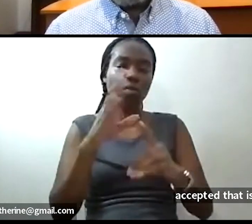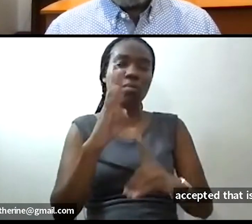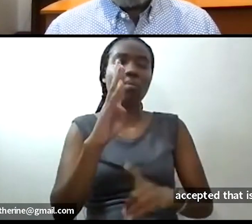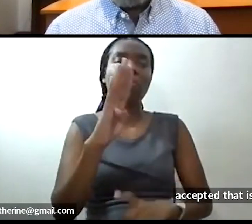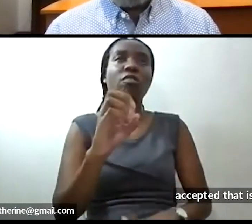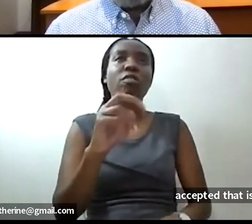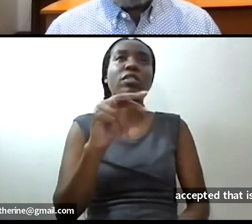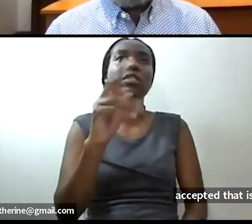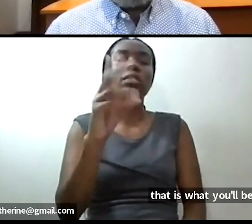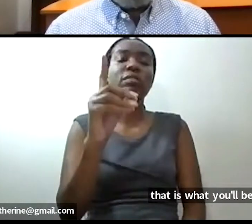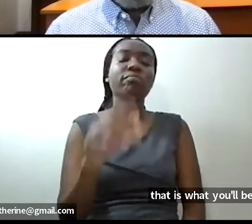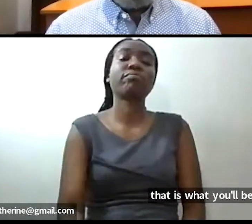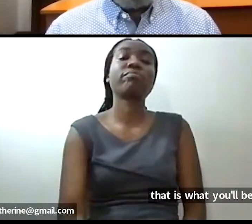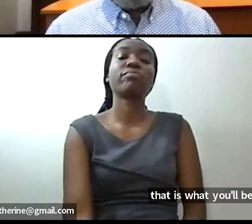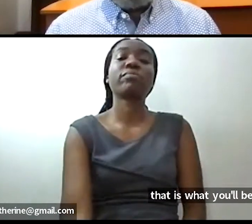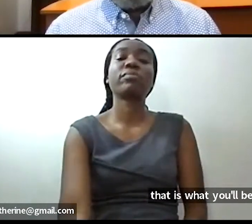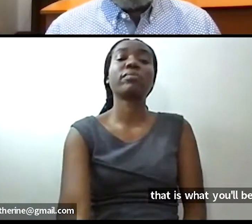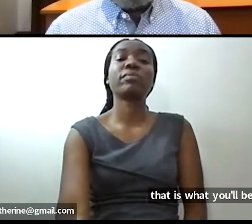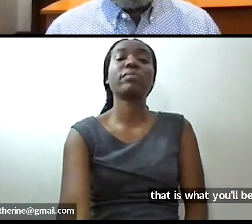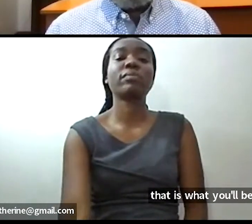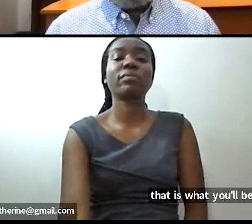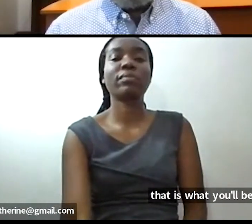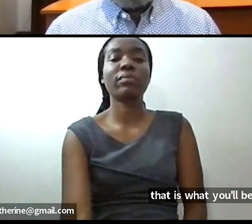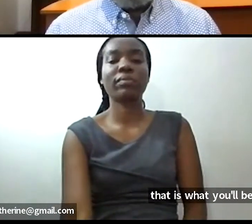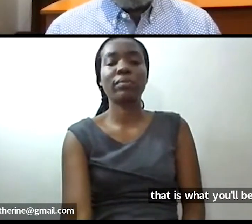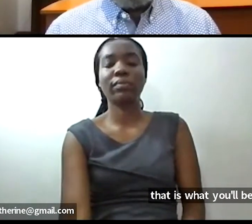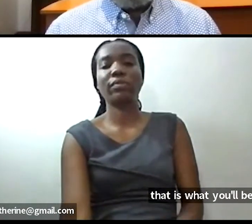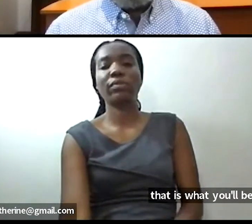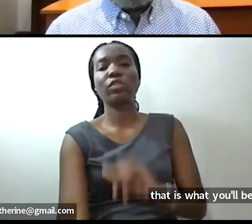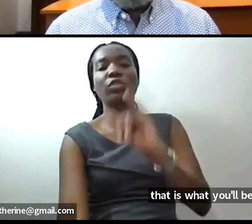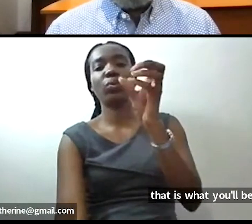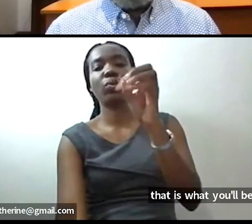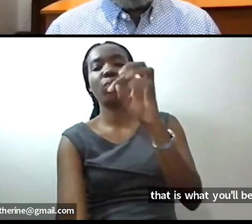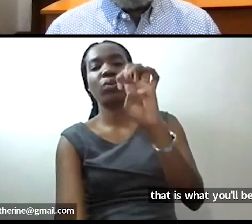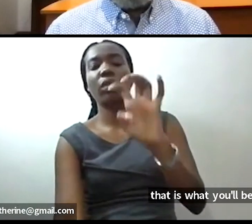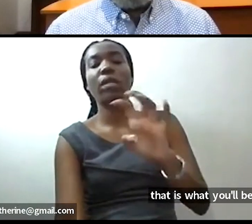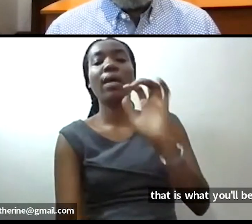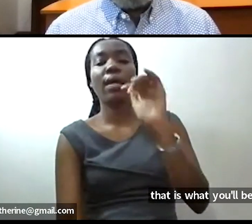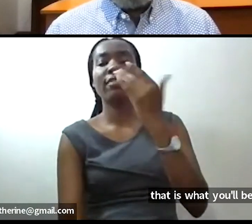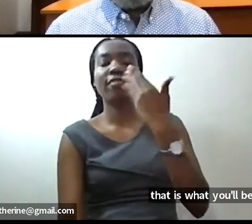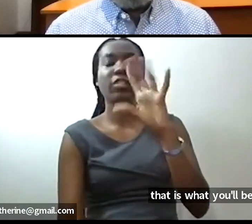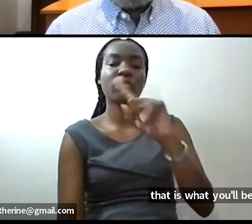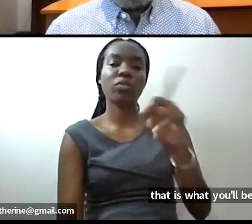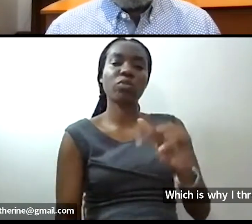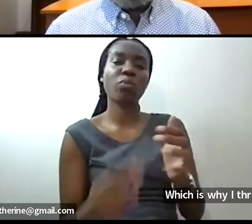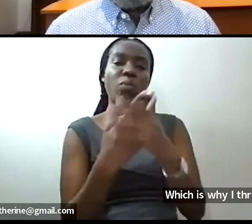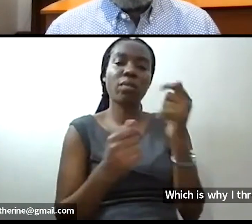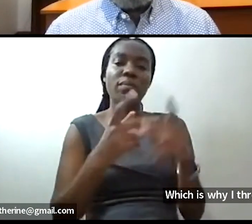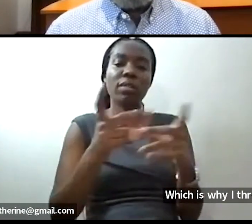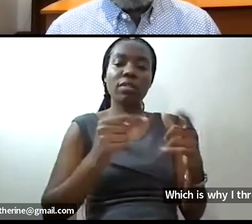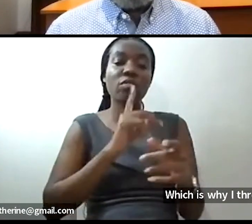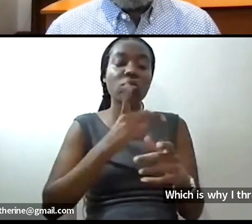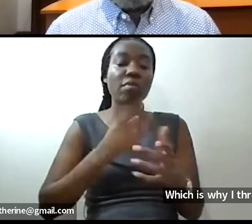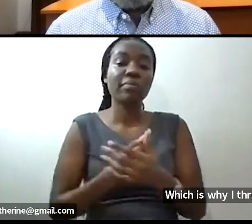And I think Joe has asked this question from both sides. Which is wiser? I throw my money in one investment option, or I spread my money in